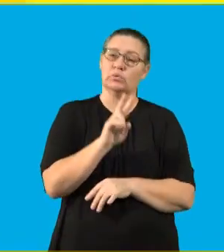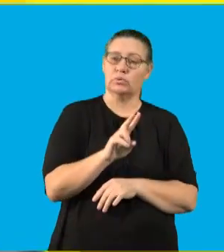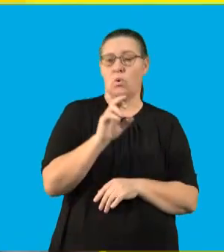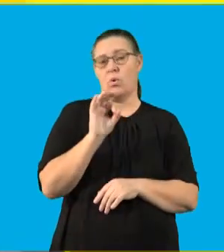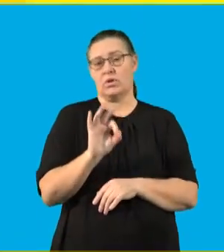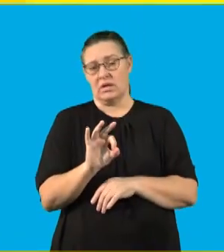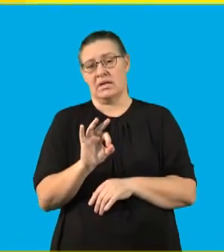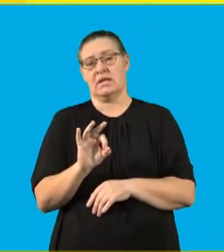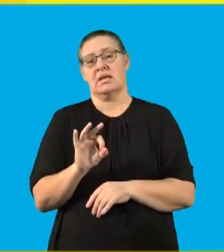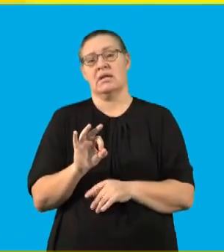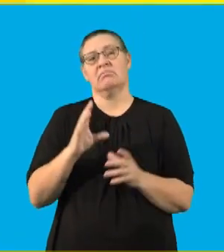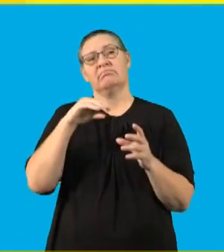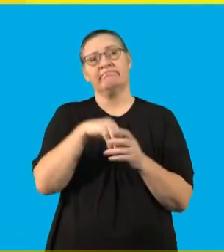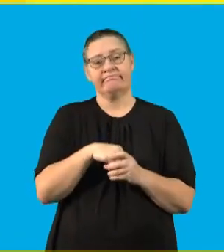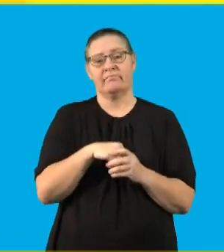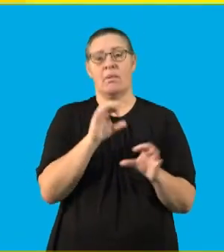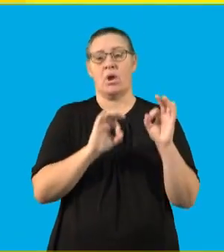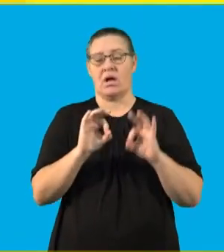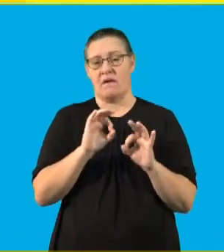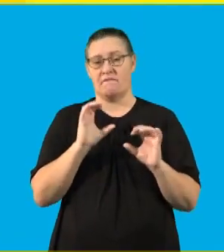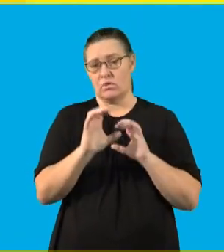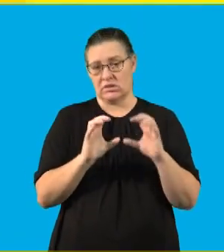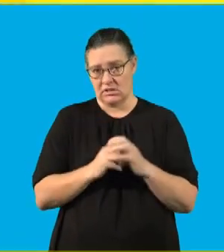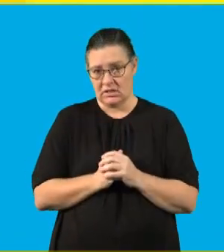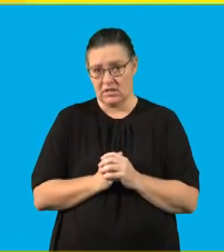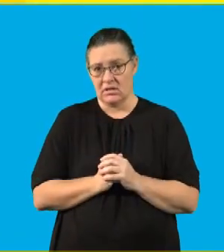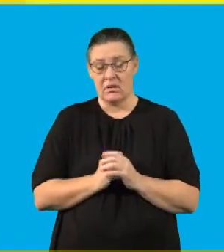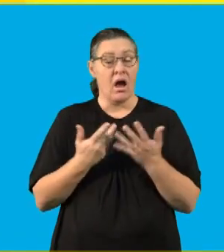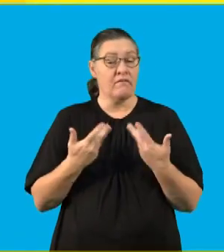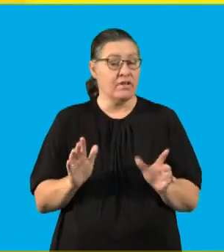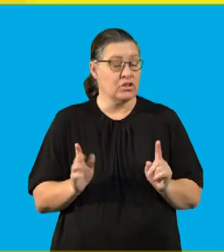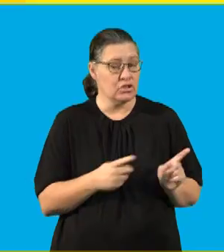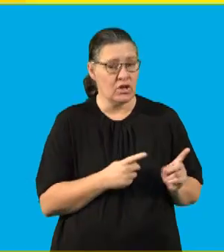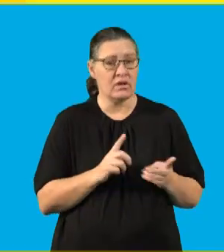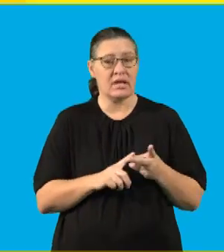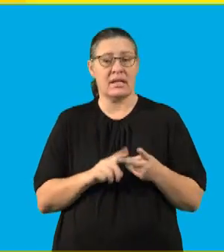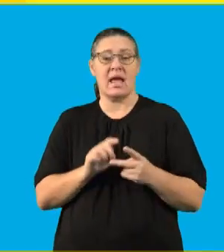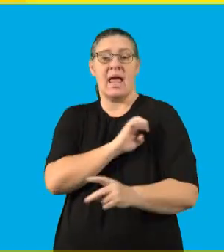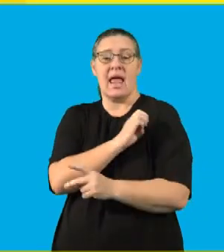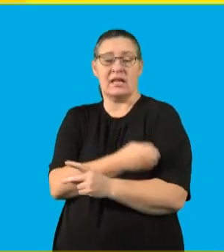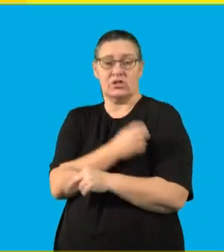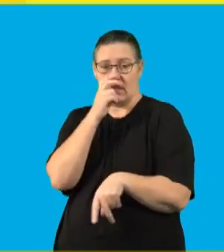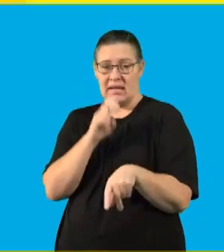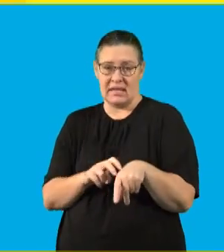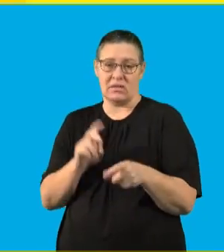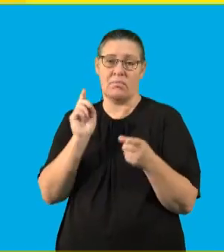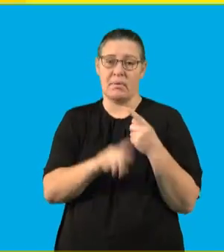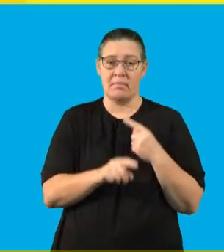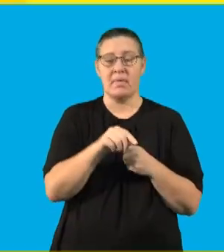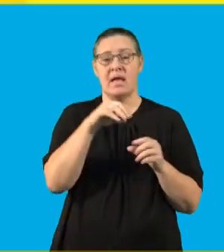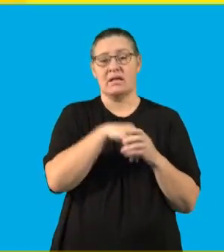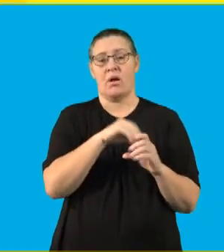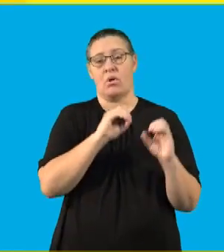more intermolecular forces. And after having done that, we also now need to be able to talk about the energy that is needed to overcome